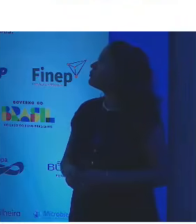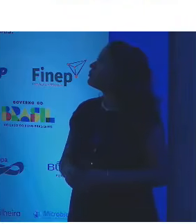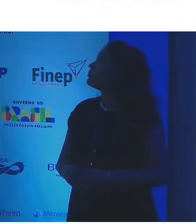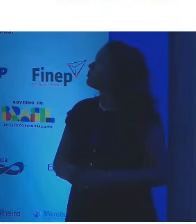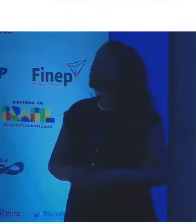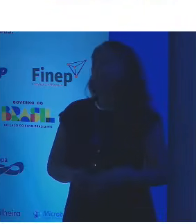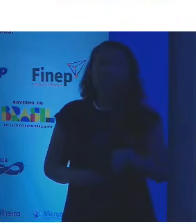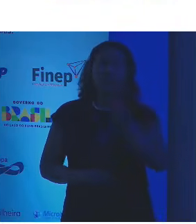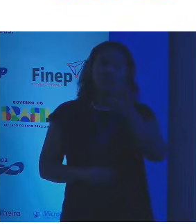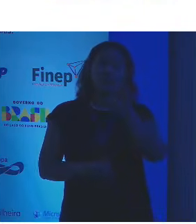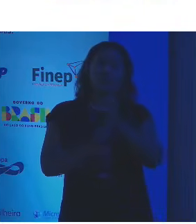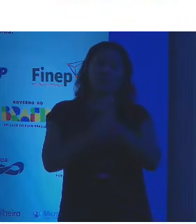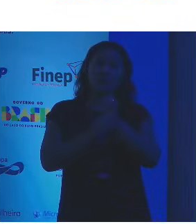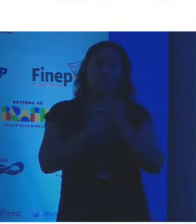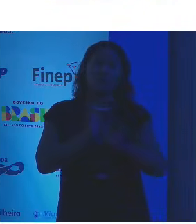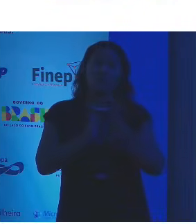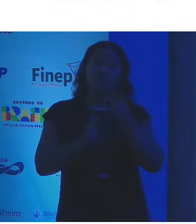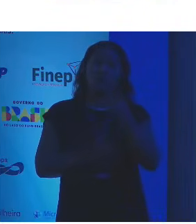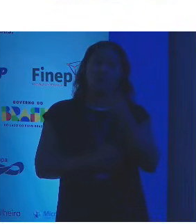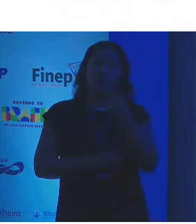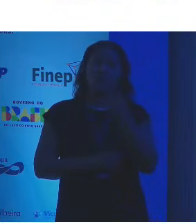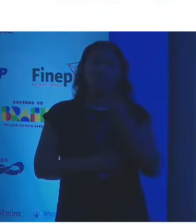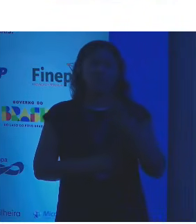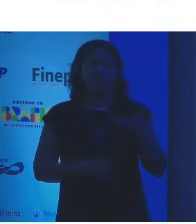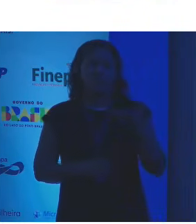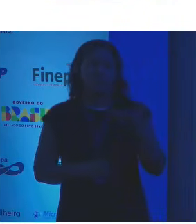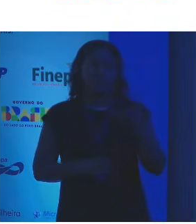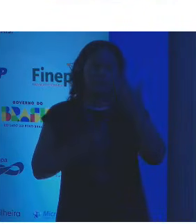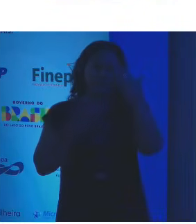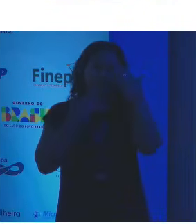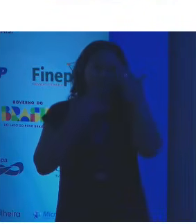accelerate. Muito obrigado.